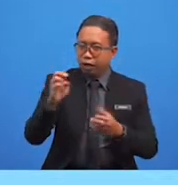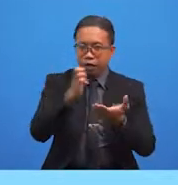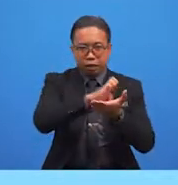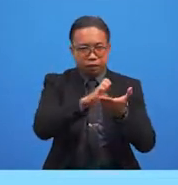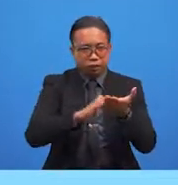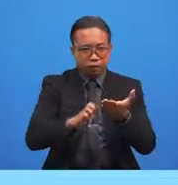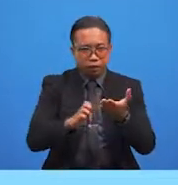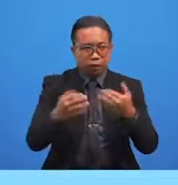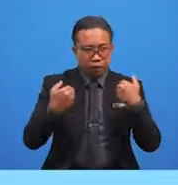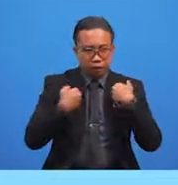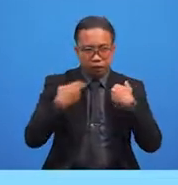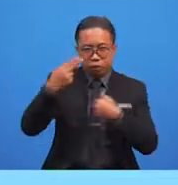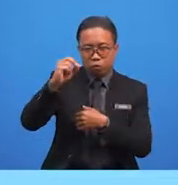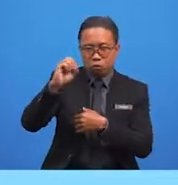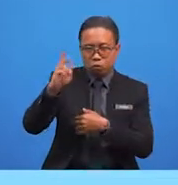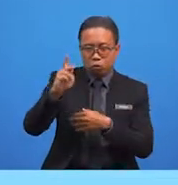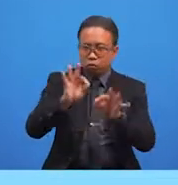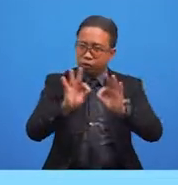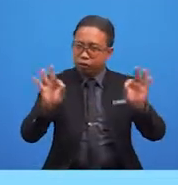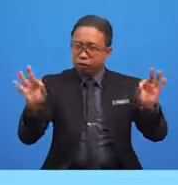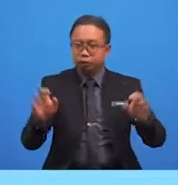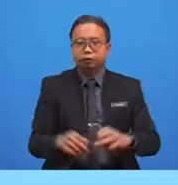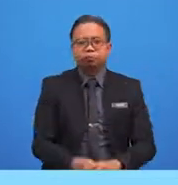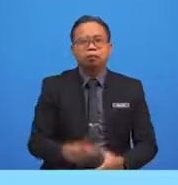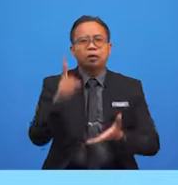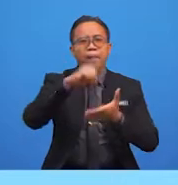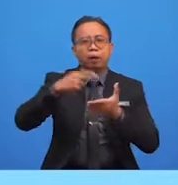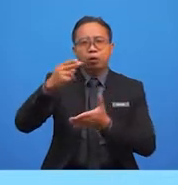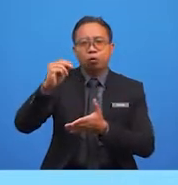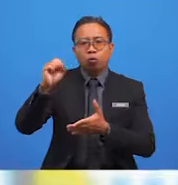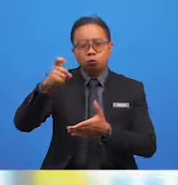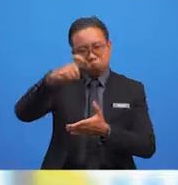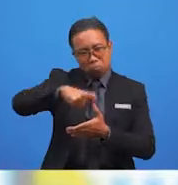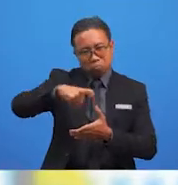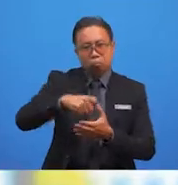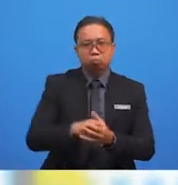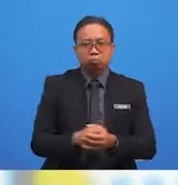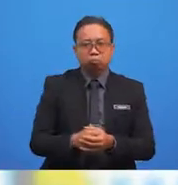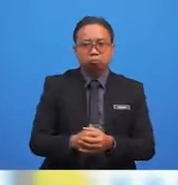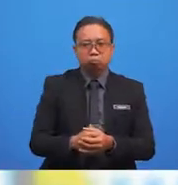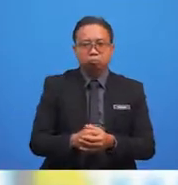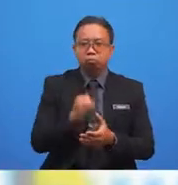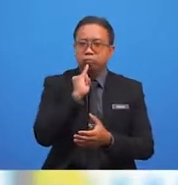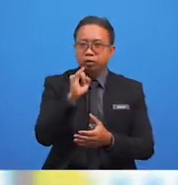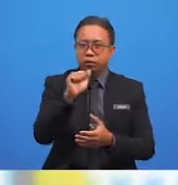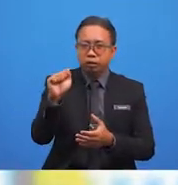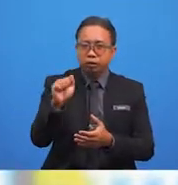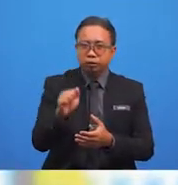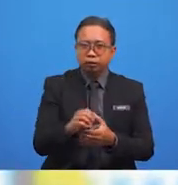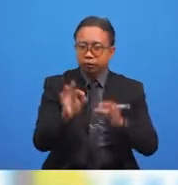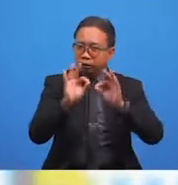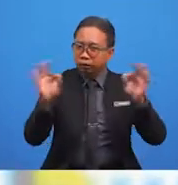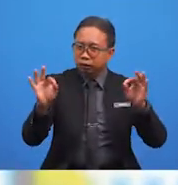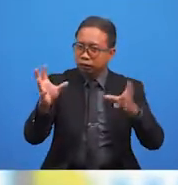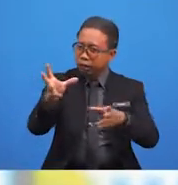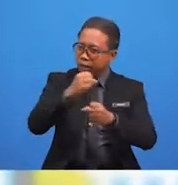needs to include a hook. What is a hook? A hook is a sentence to catch